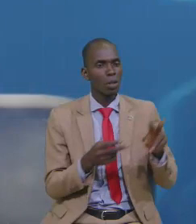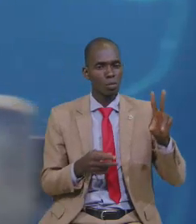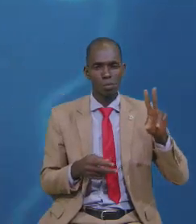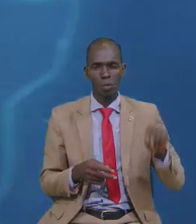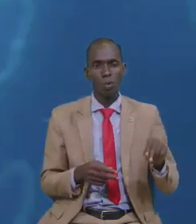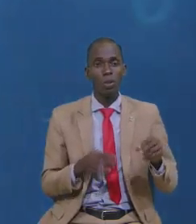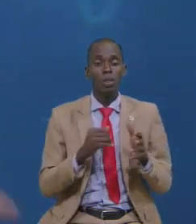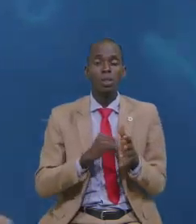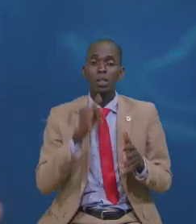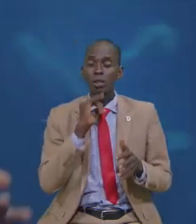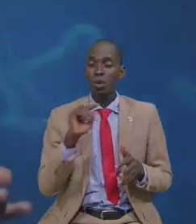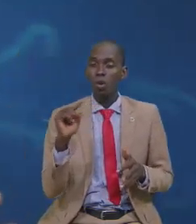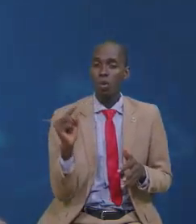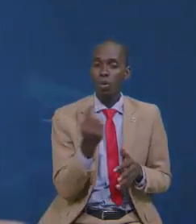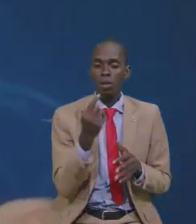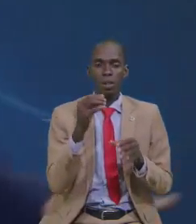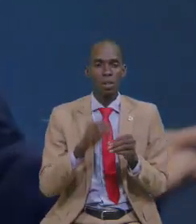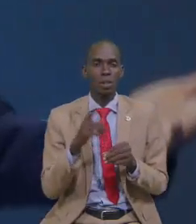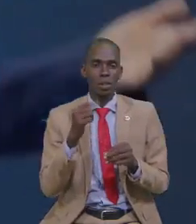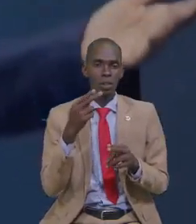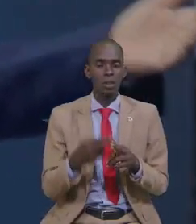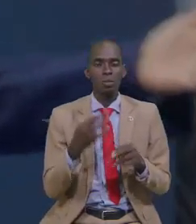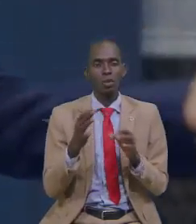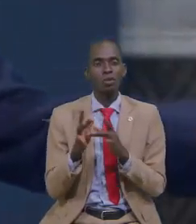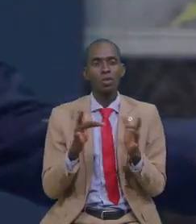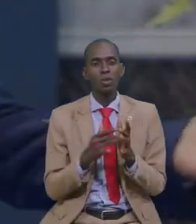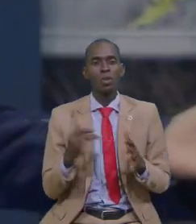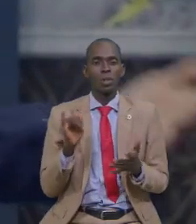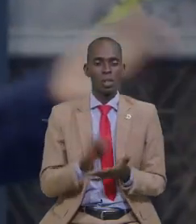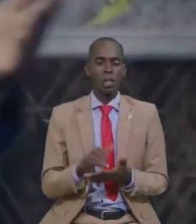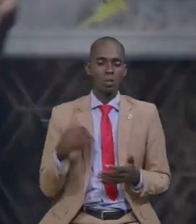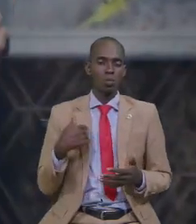name of Jesus we have salvation,